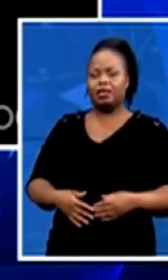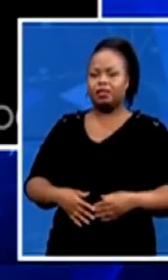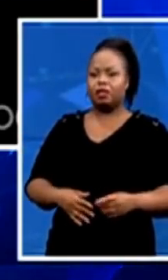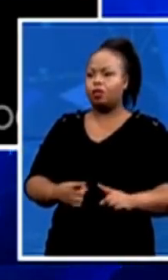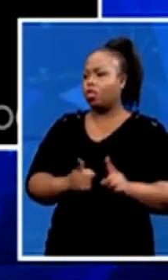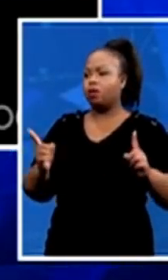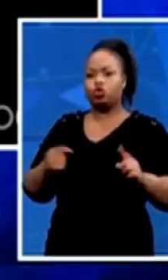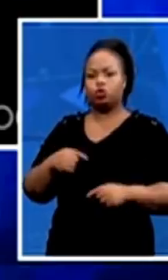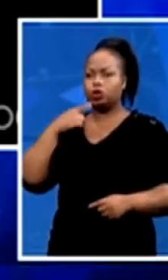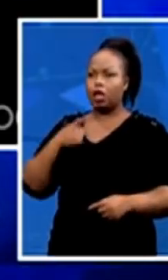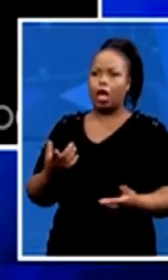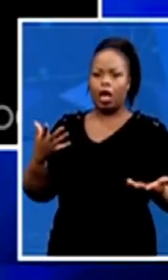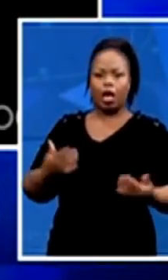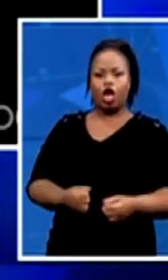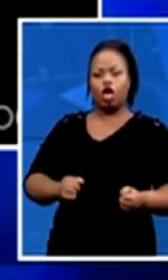of